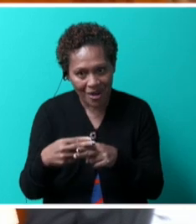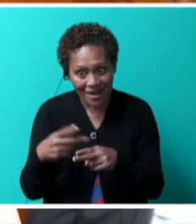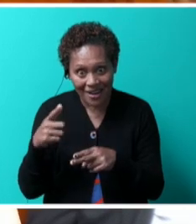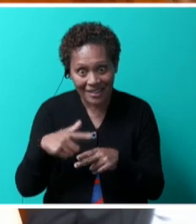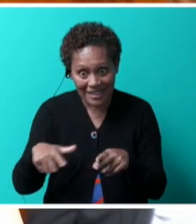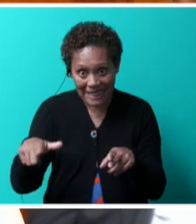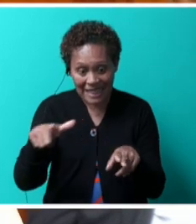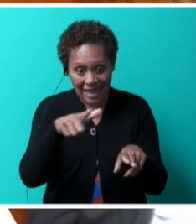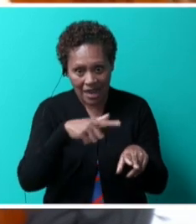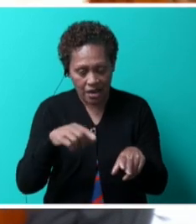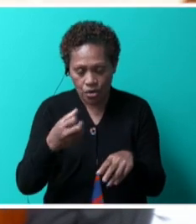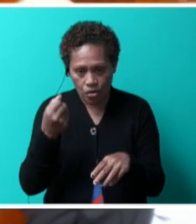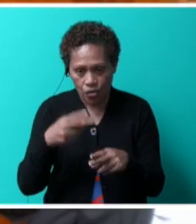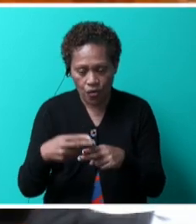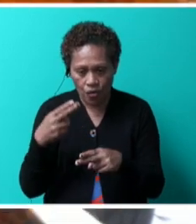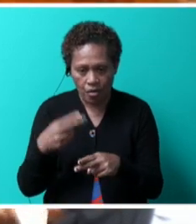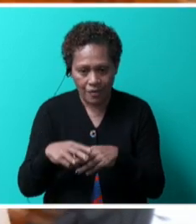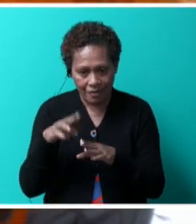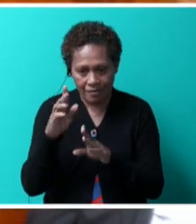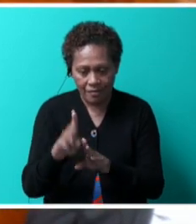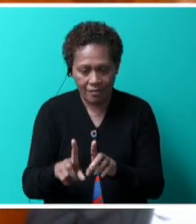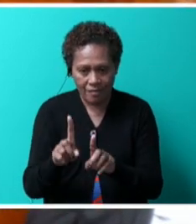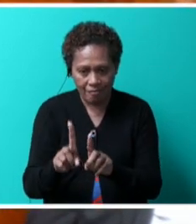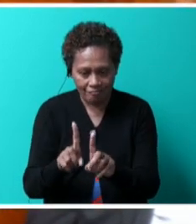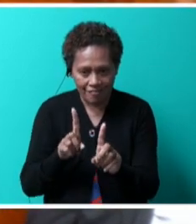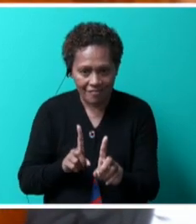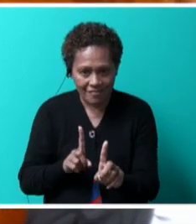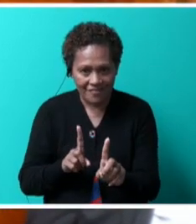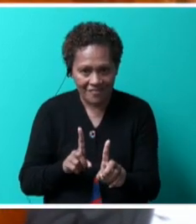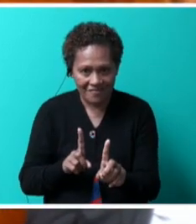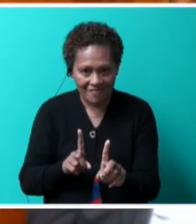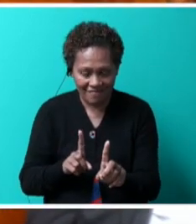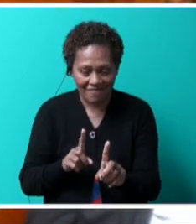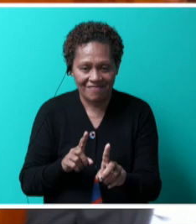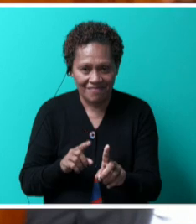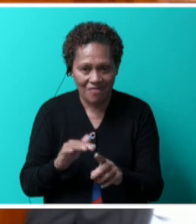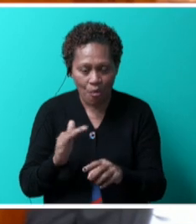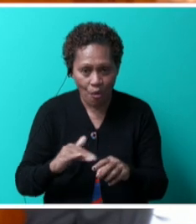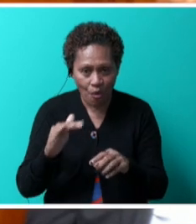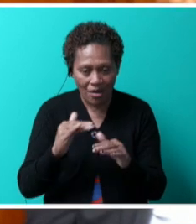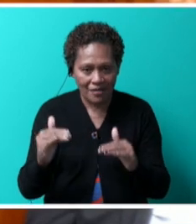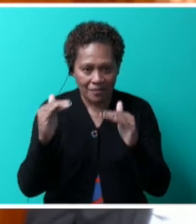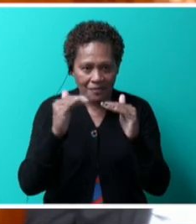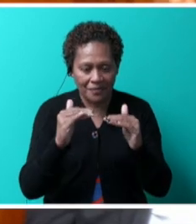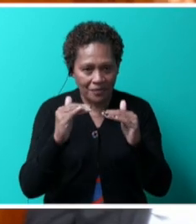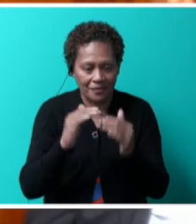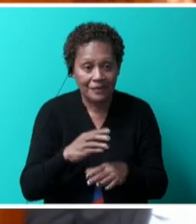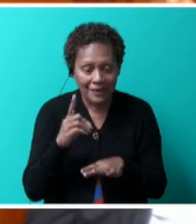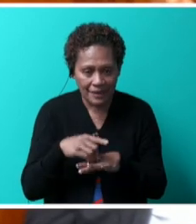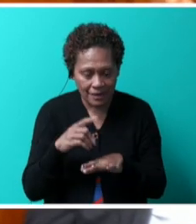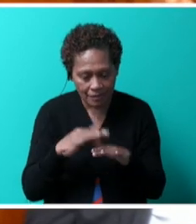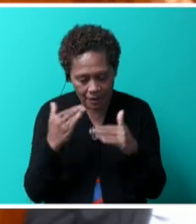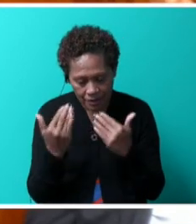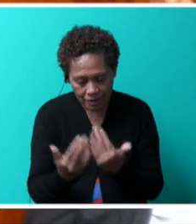left behind in this transition. And in closing, Honourable Speaker, the findings of this feasibility study, together with